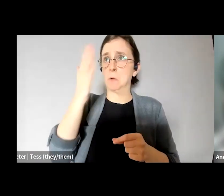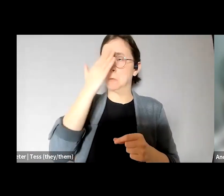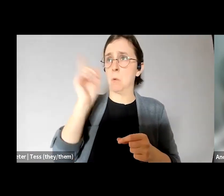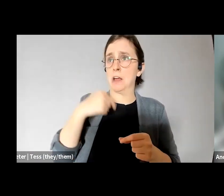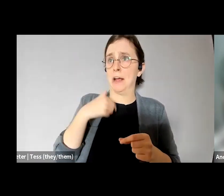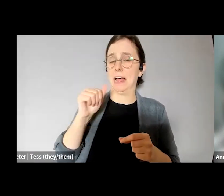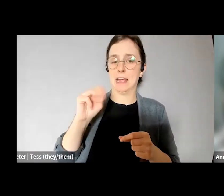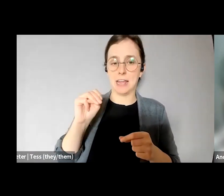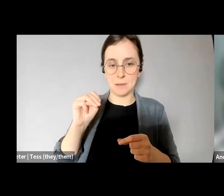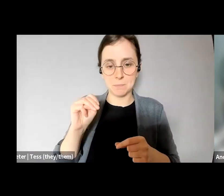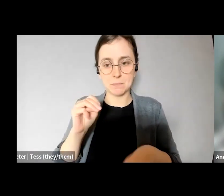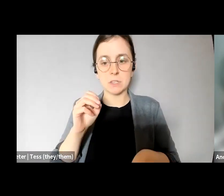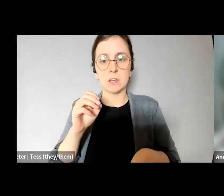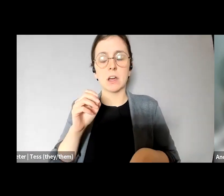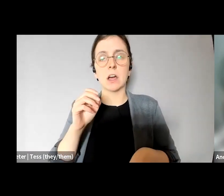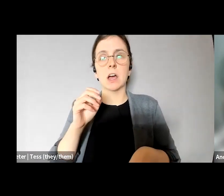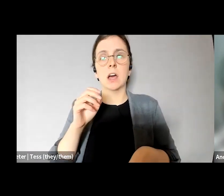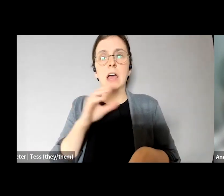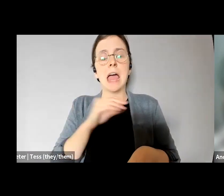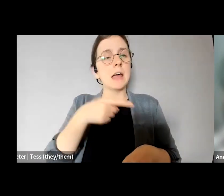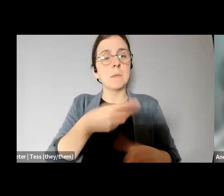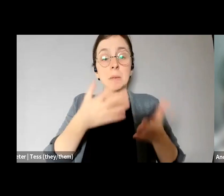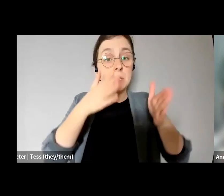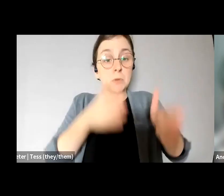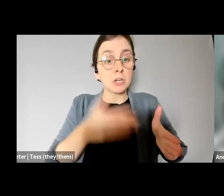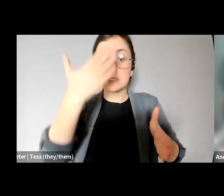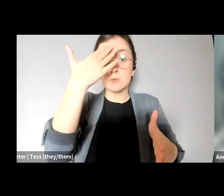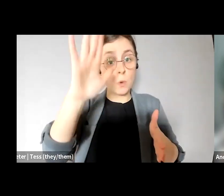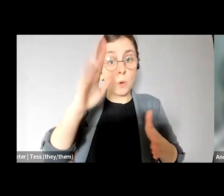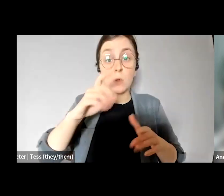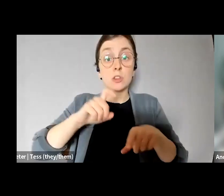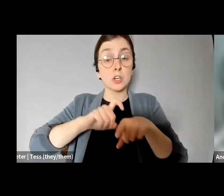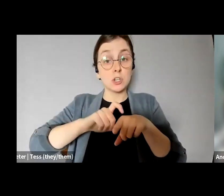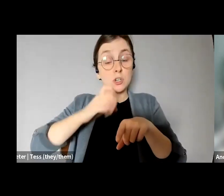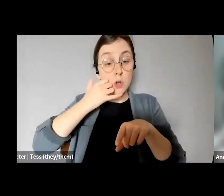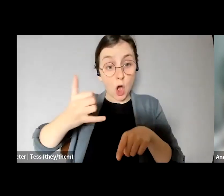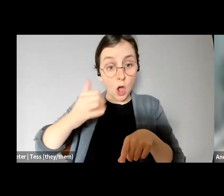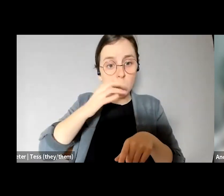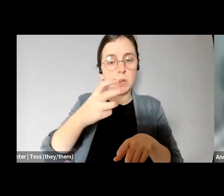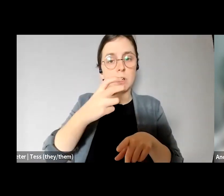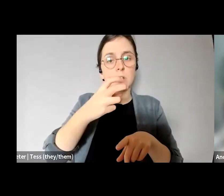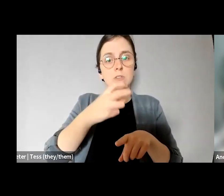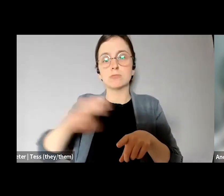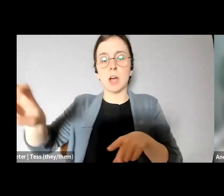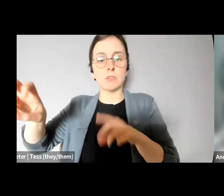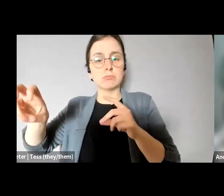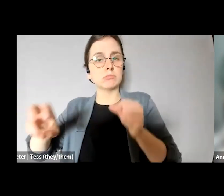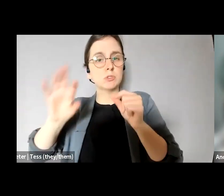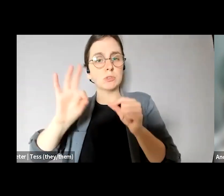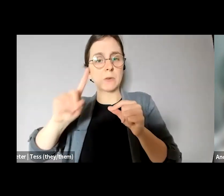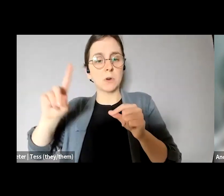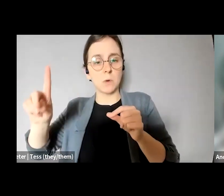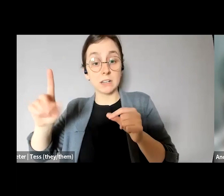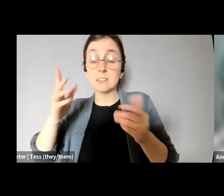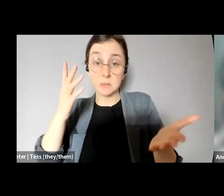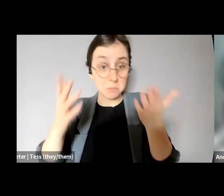are not necessarily routed automatically, right, to 911. That as was mentioned, there might be